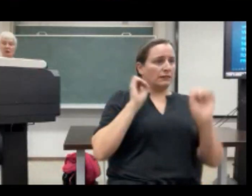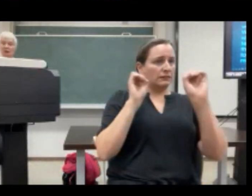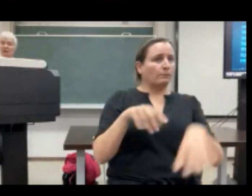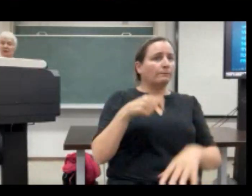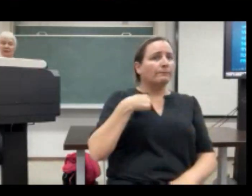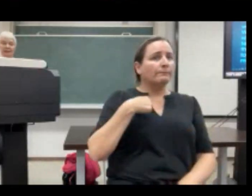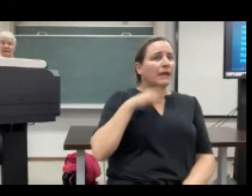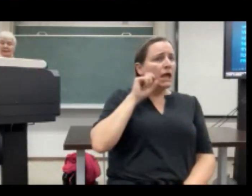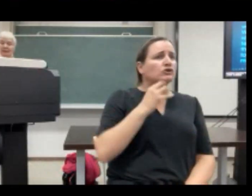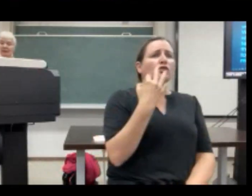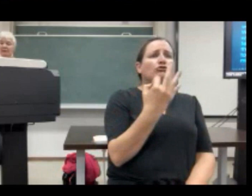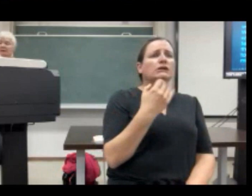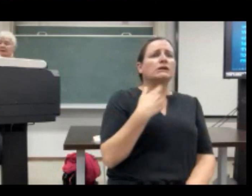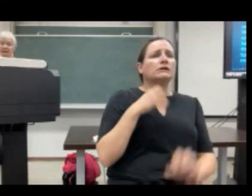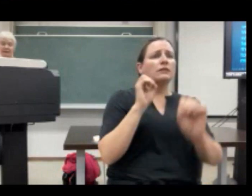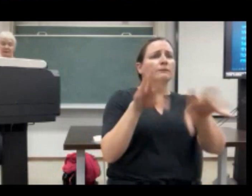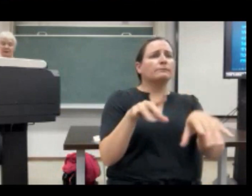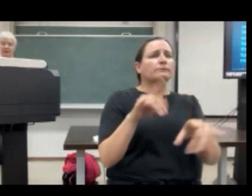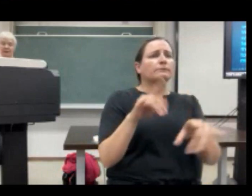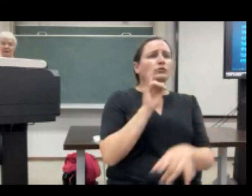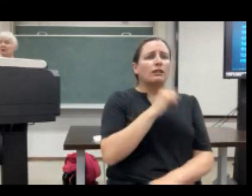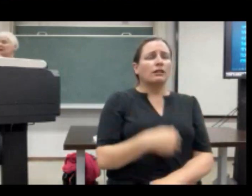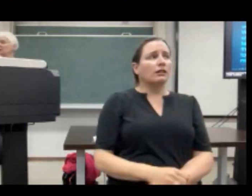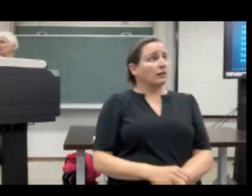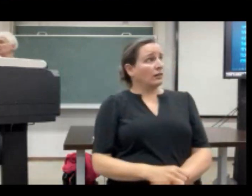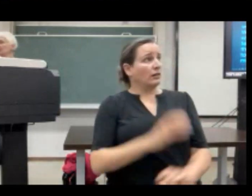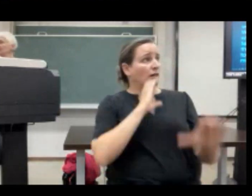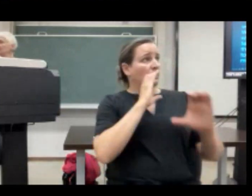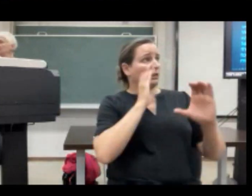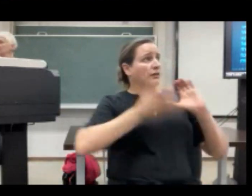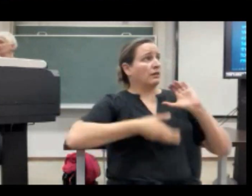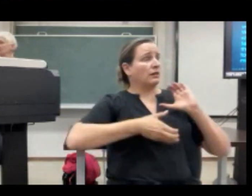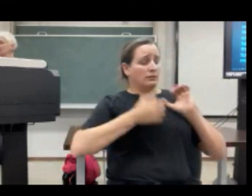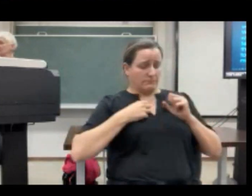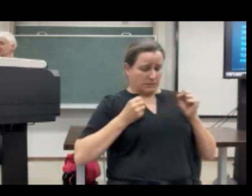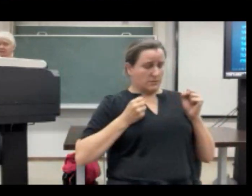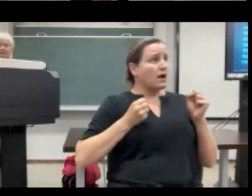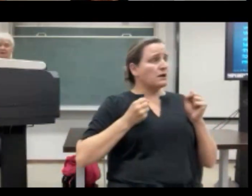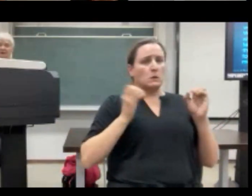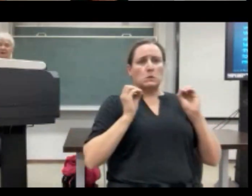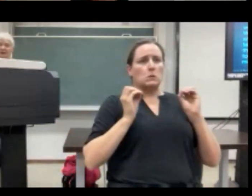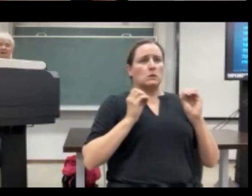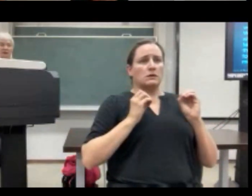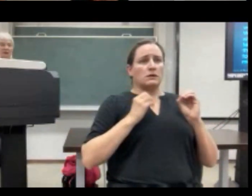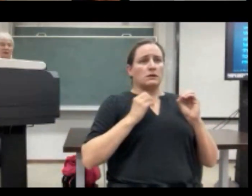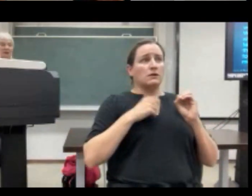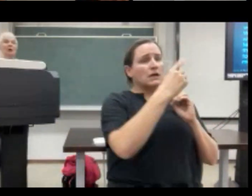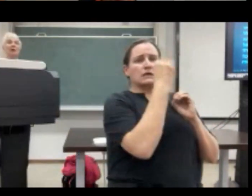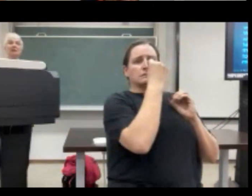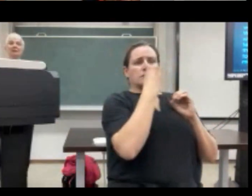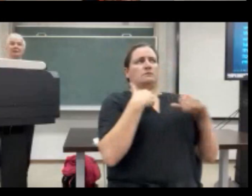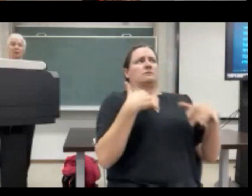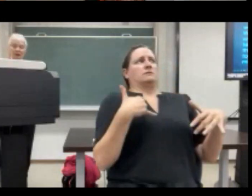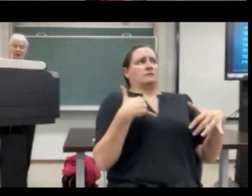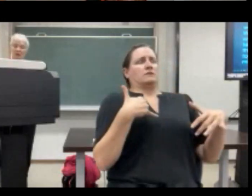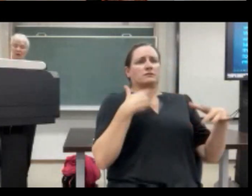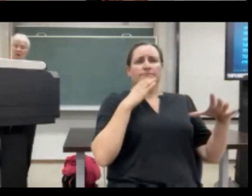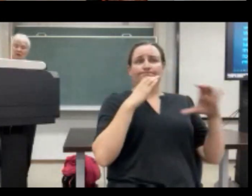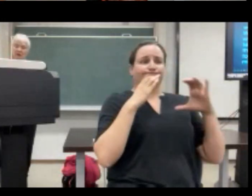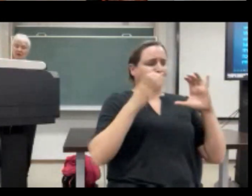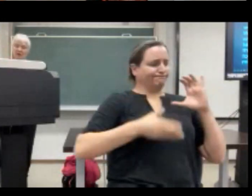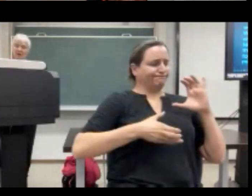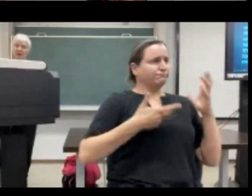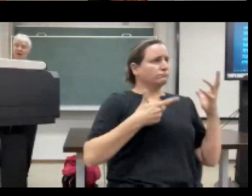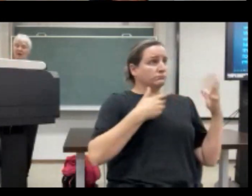was 3 years old. They didn't sign, I didn't speak. We had no shared communication. So I had no idea where